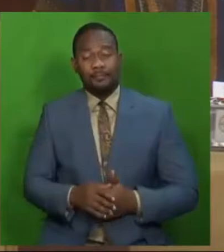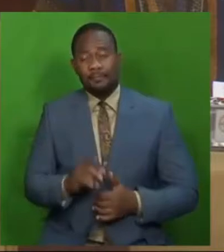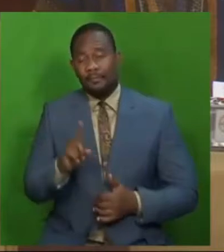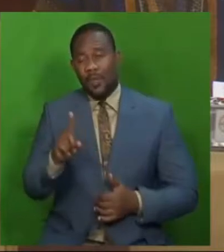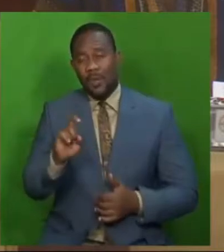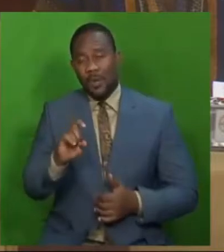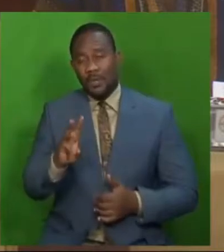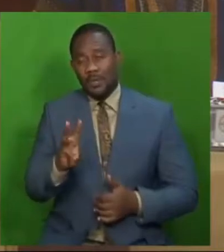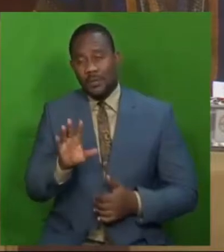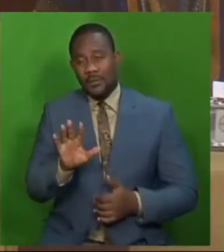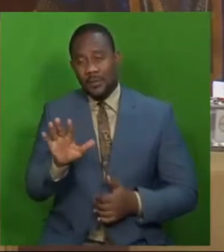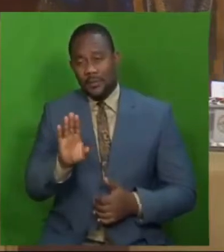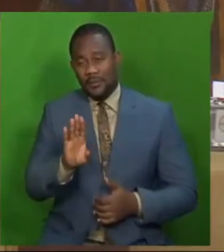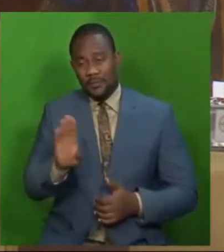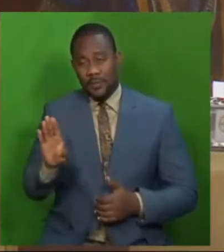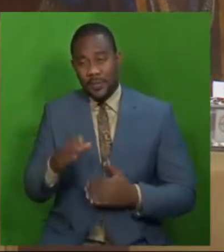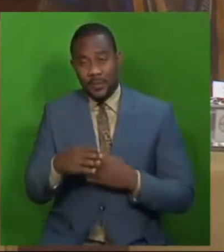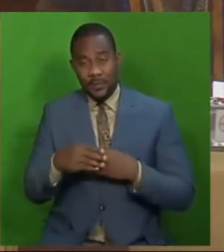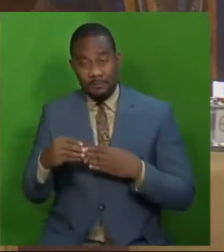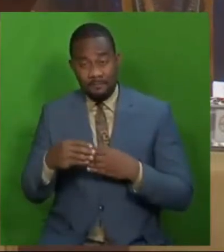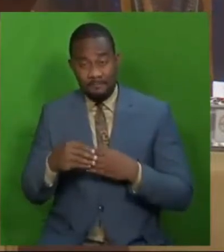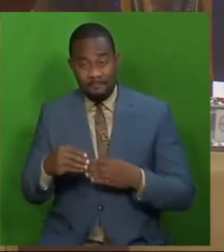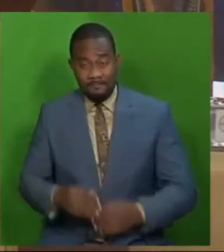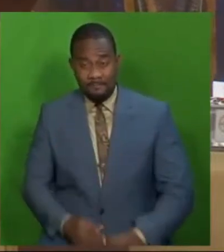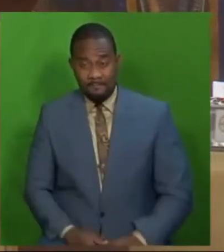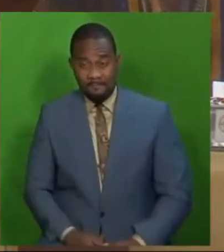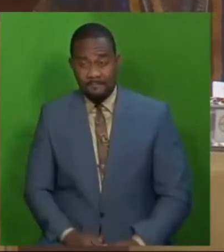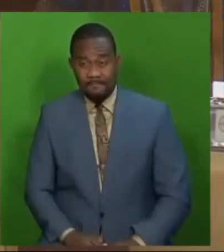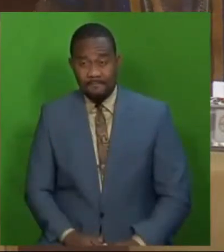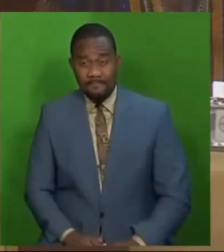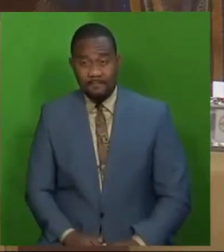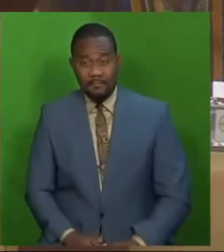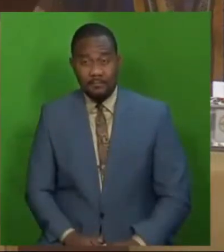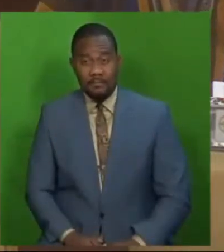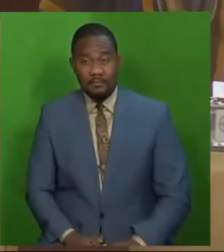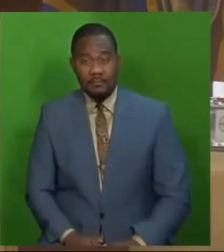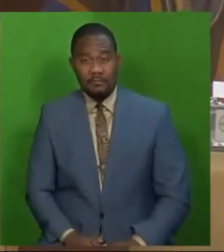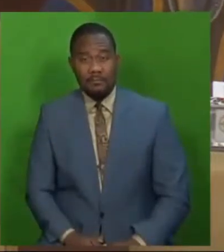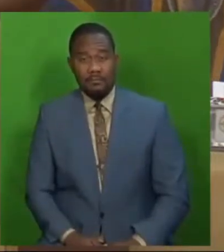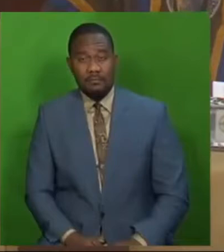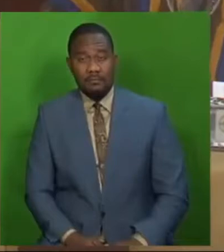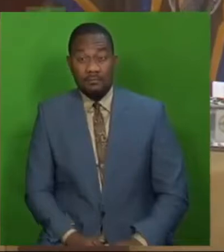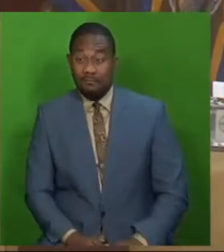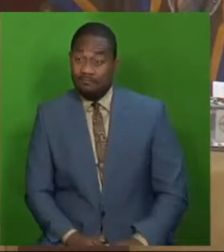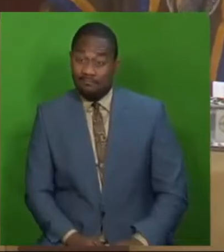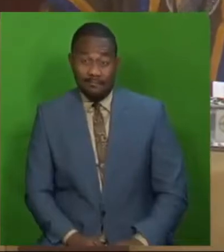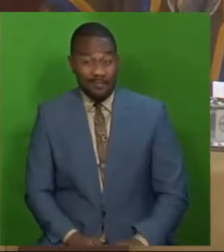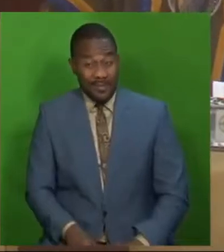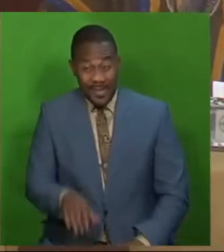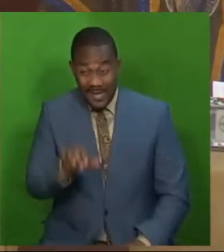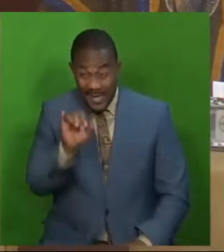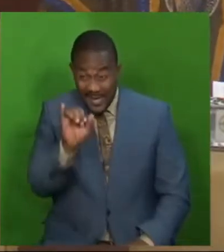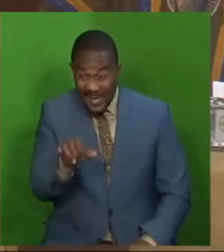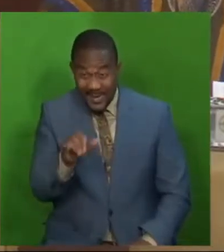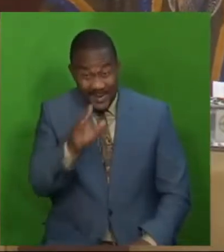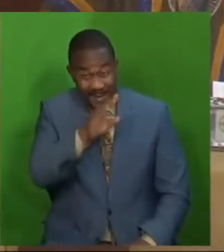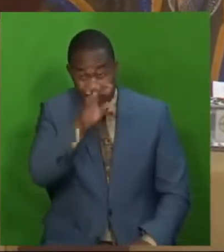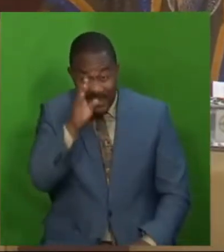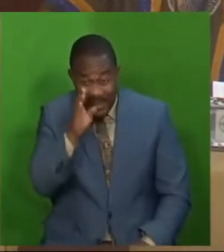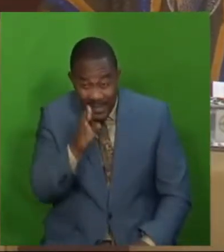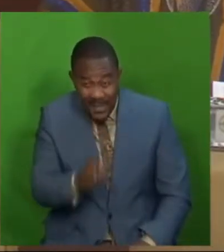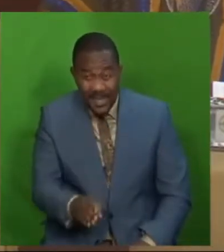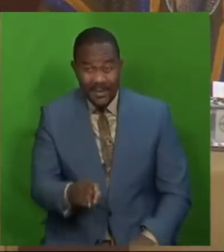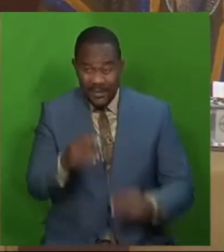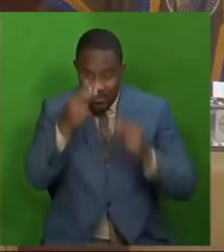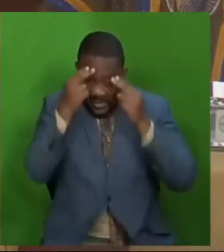165 billion Ghana cedis. Mr. Speaker, no government in the history of